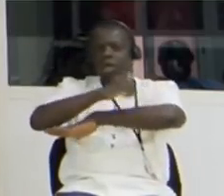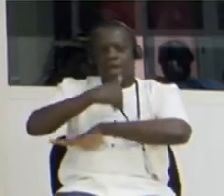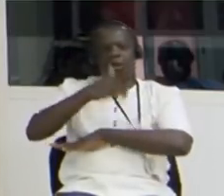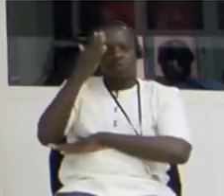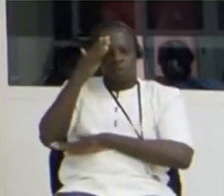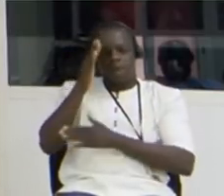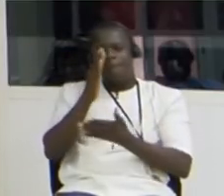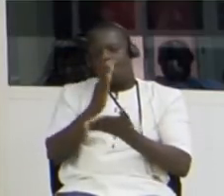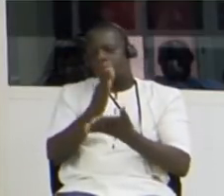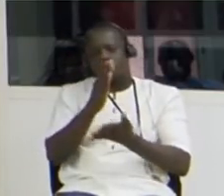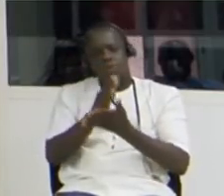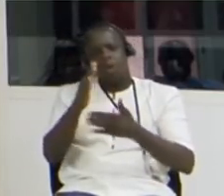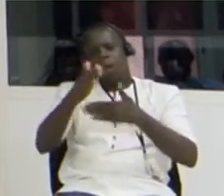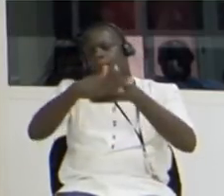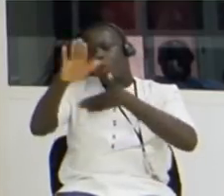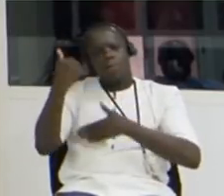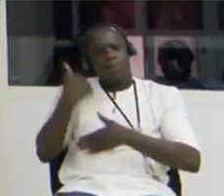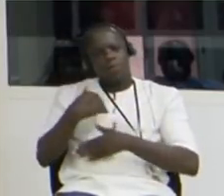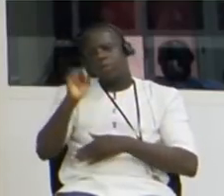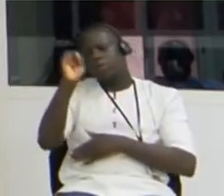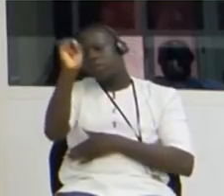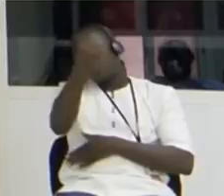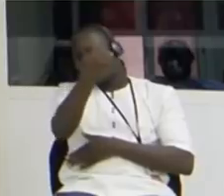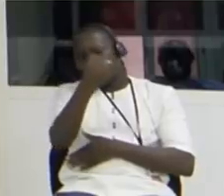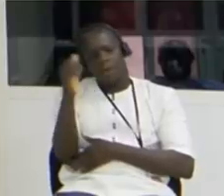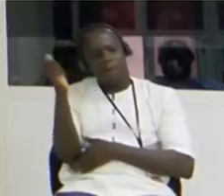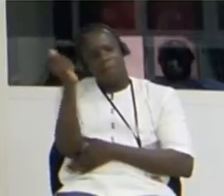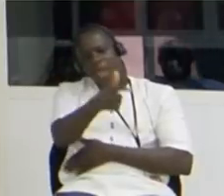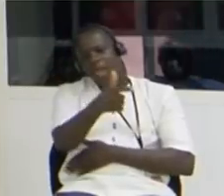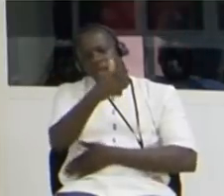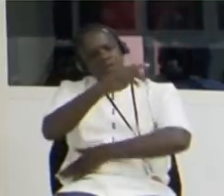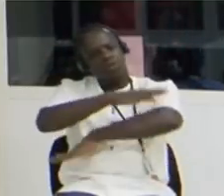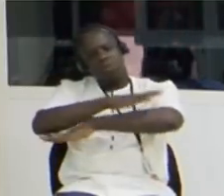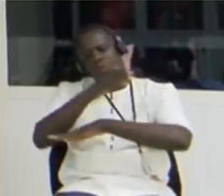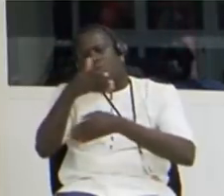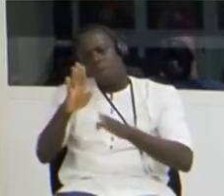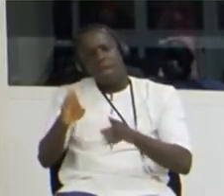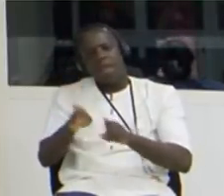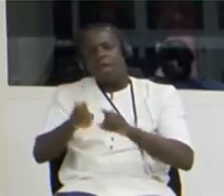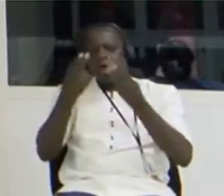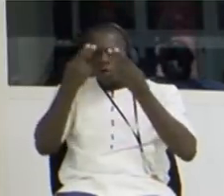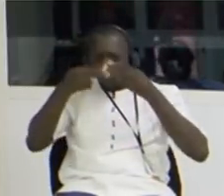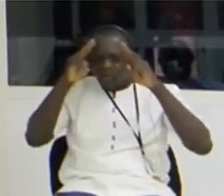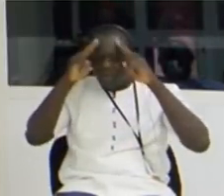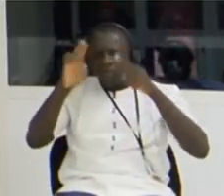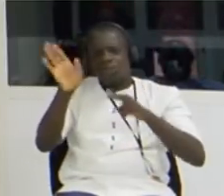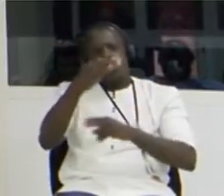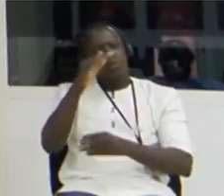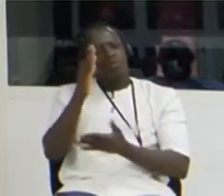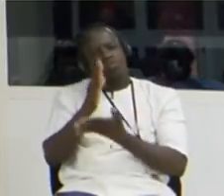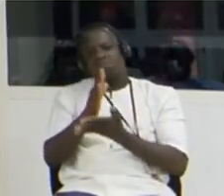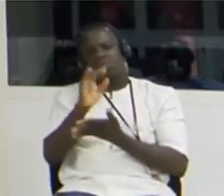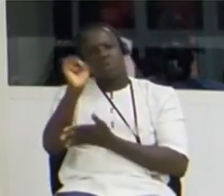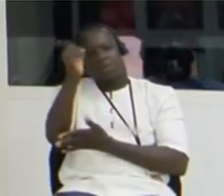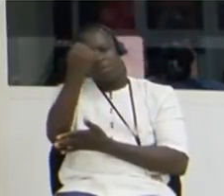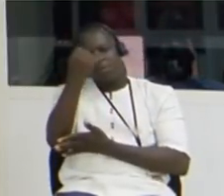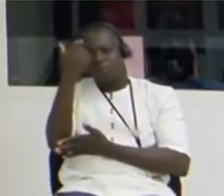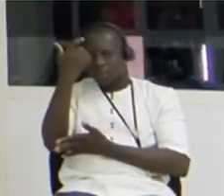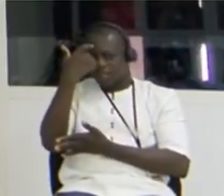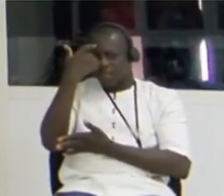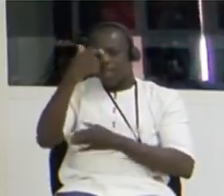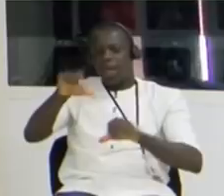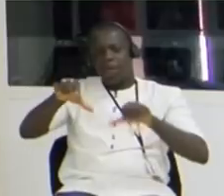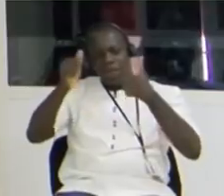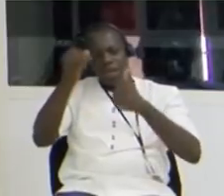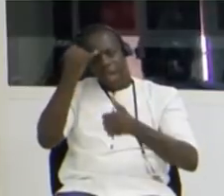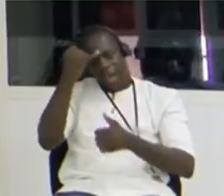us find it difficult to pay school fees and also sponsor our way through university. So if something like that, is initiated, I